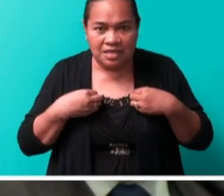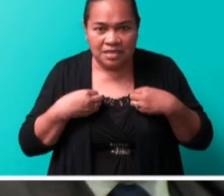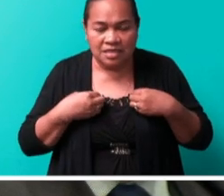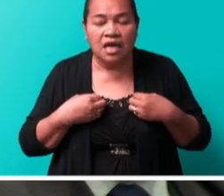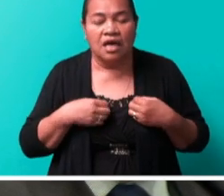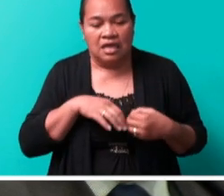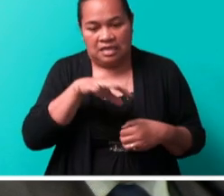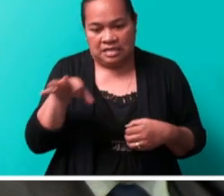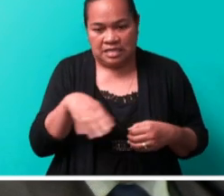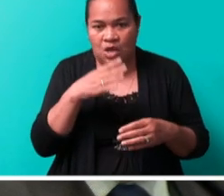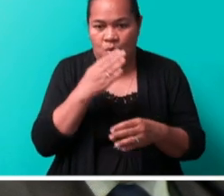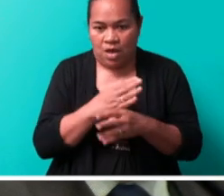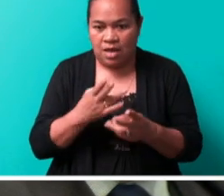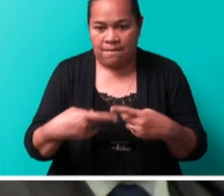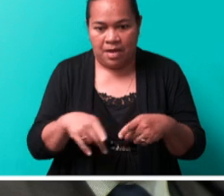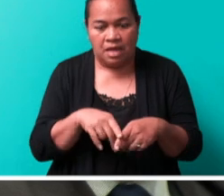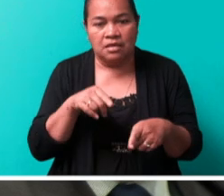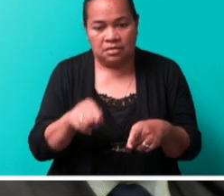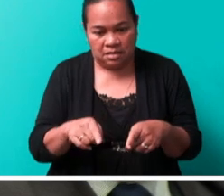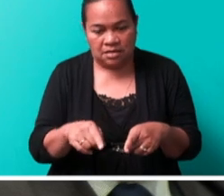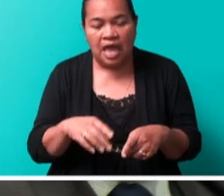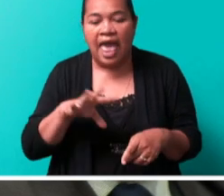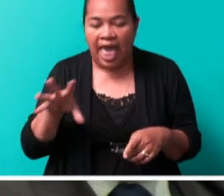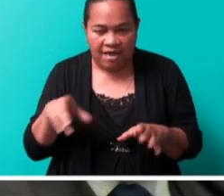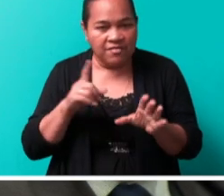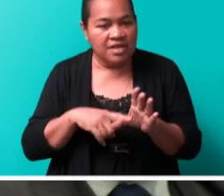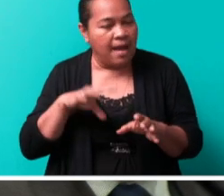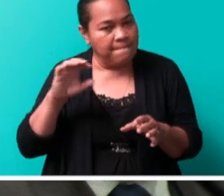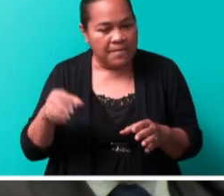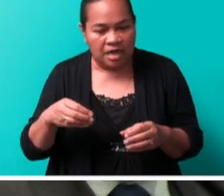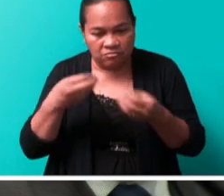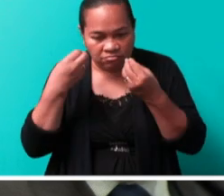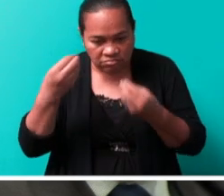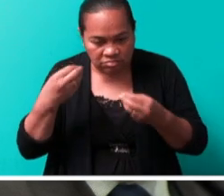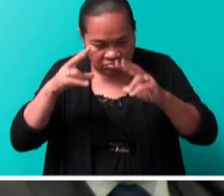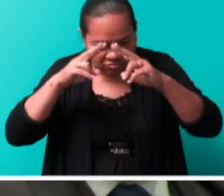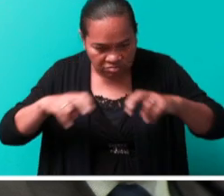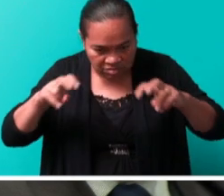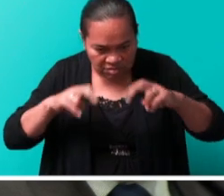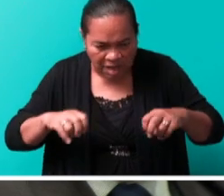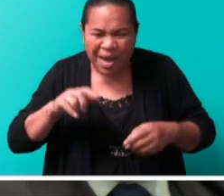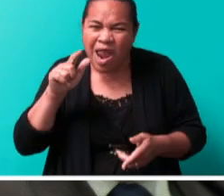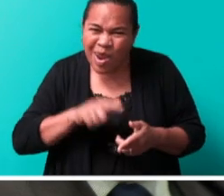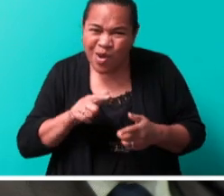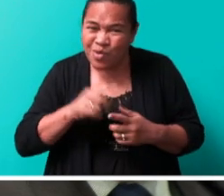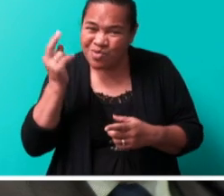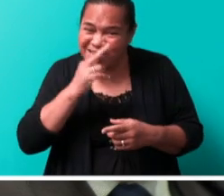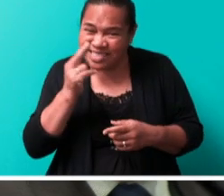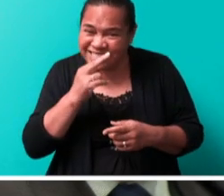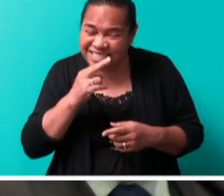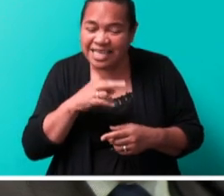These workplaces are inspected and audited every year, whereas the low-risk nature of businesses